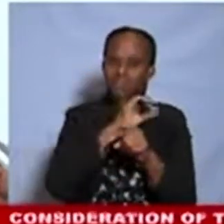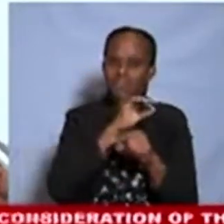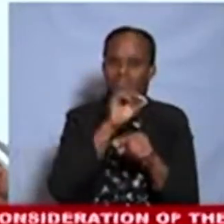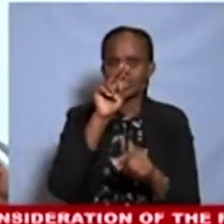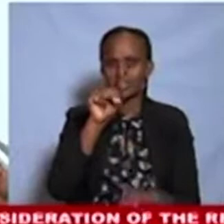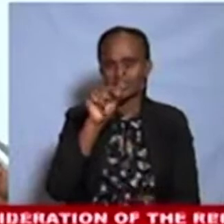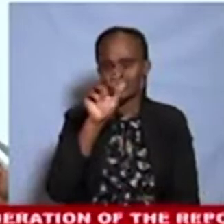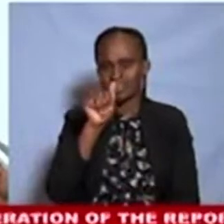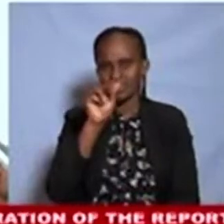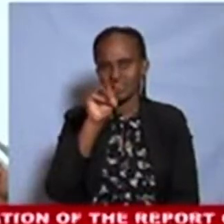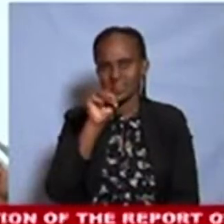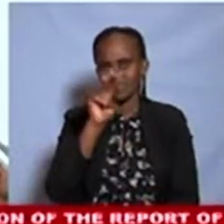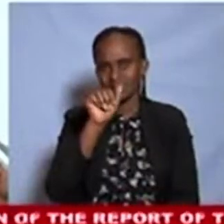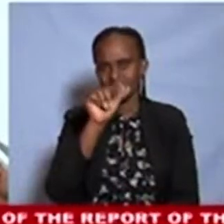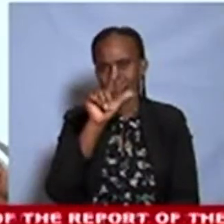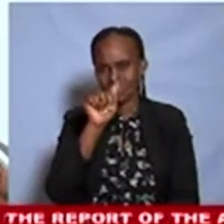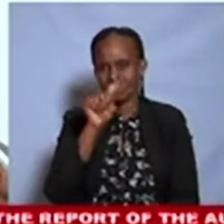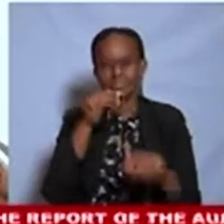Market.